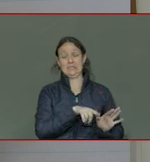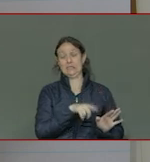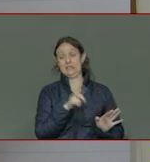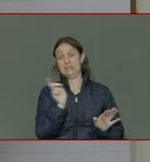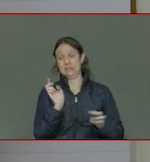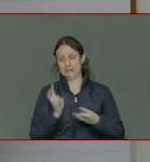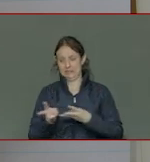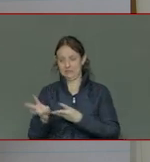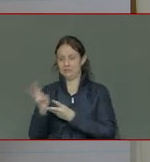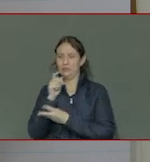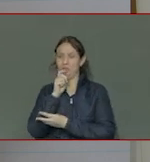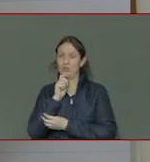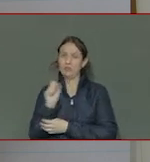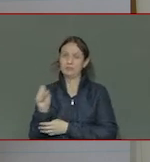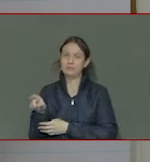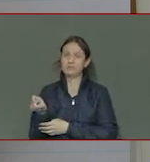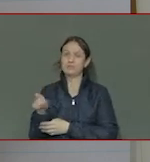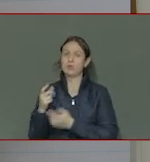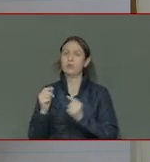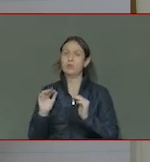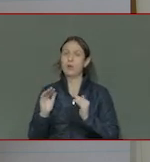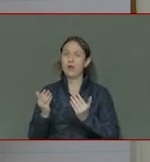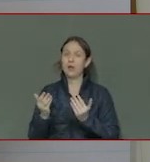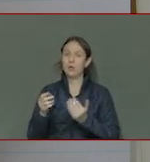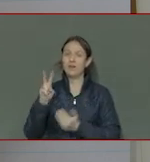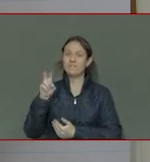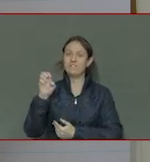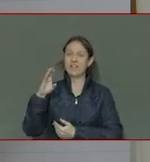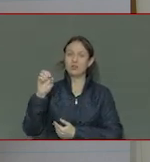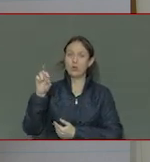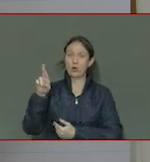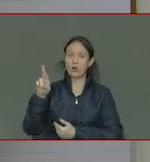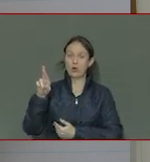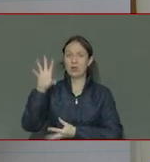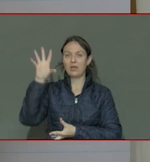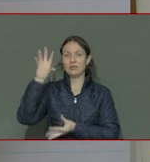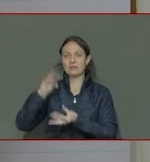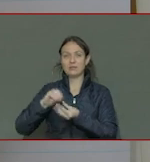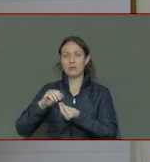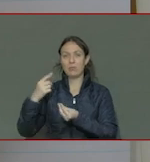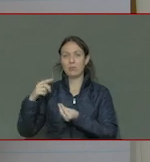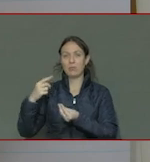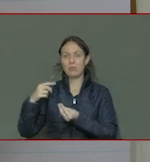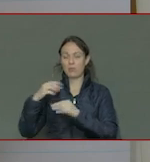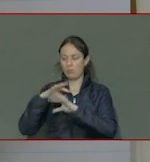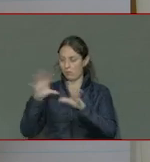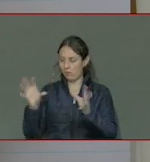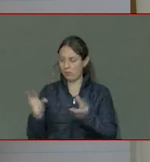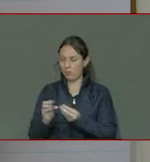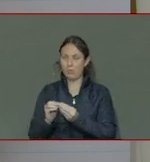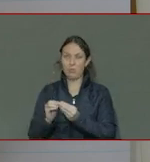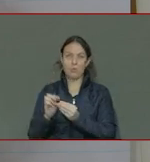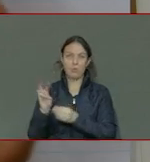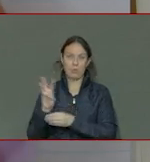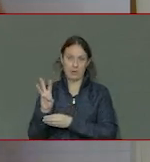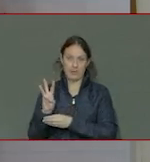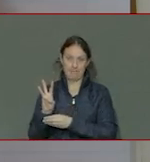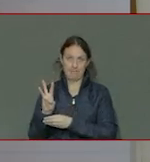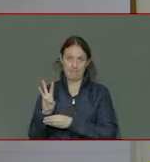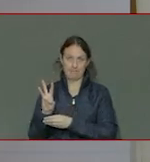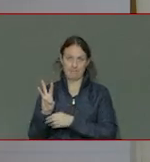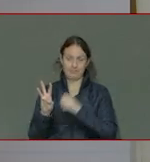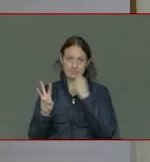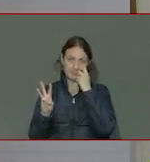do the vector sum of all the work that is present. So I'm going